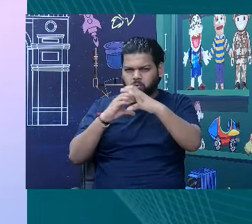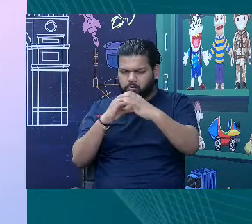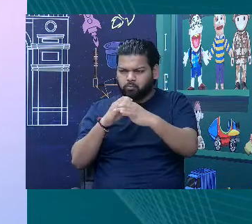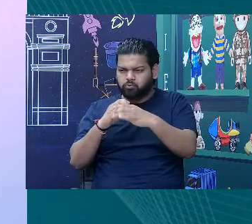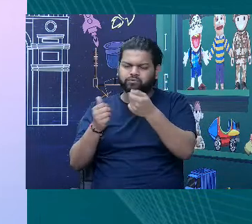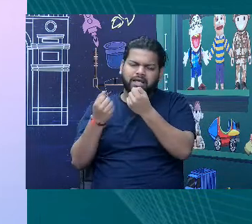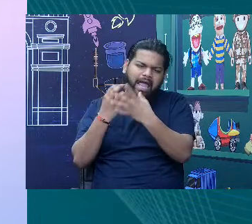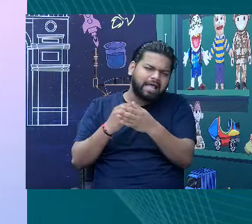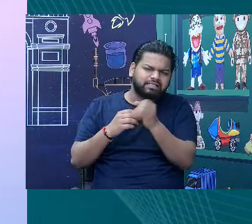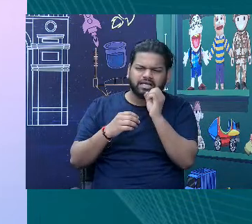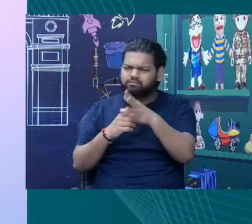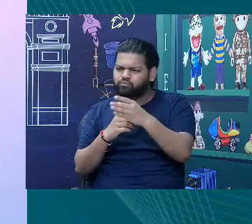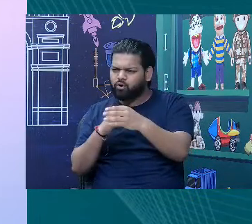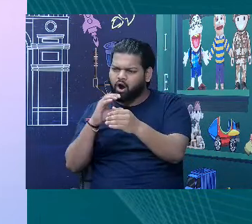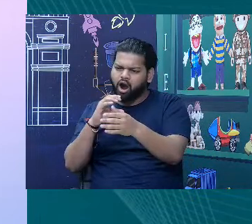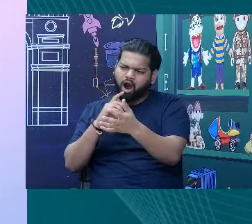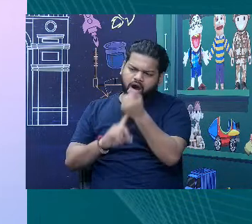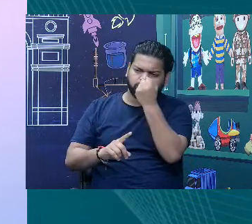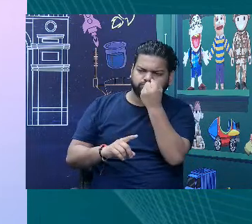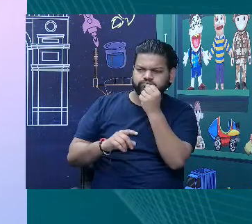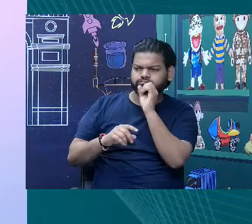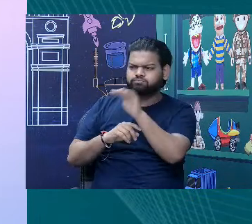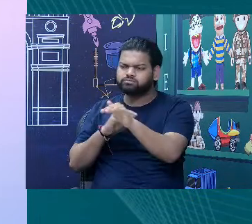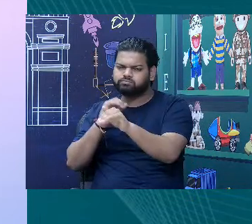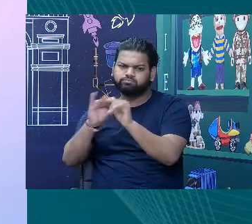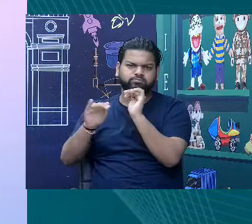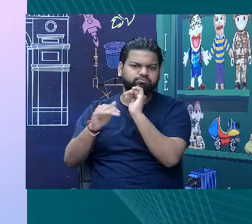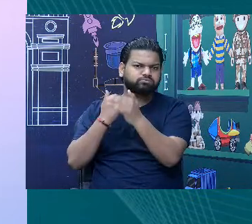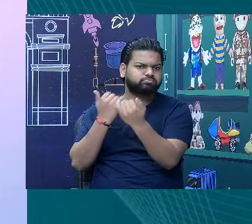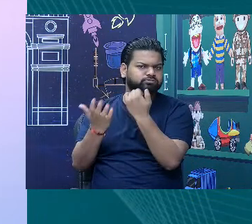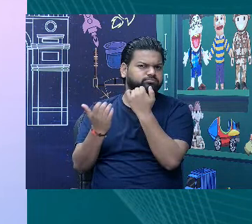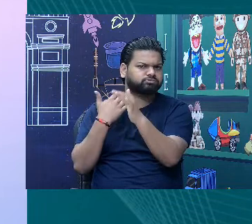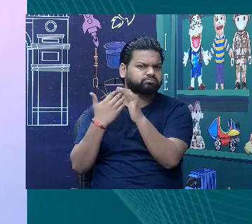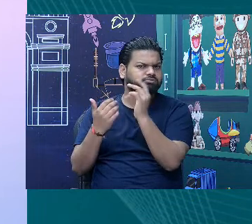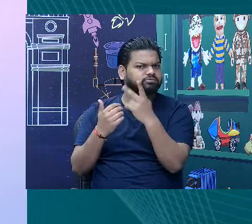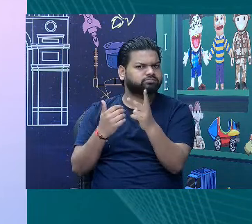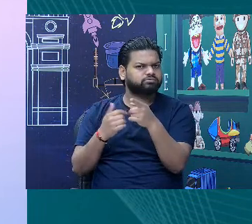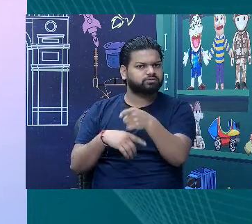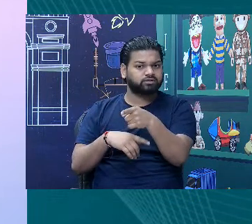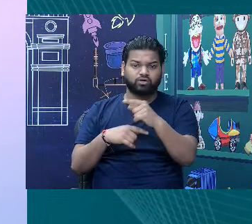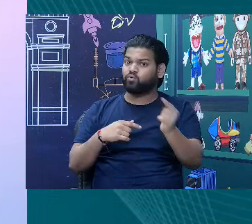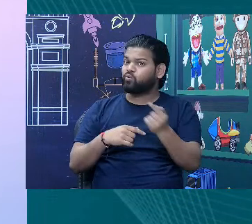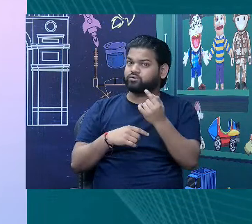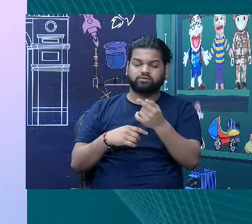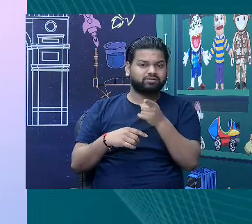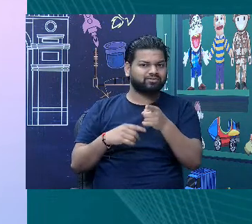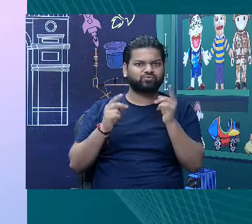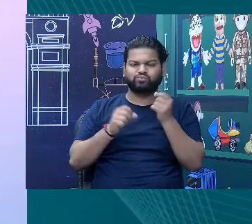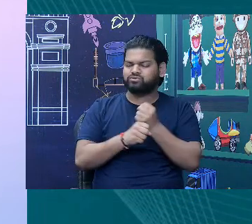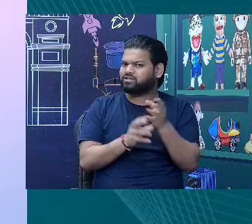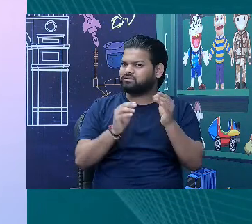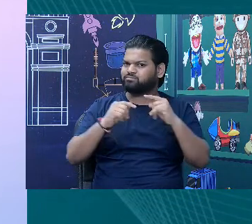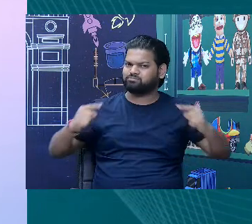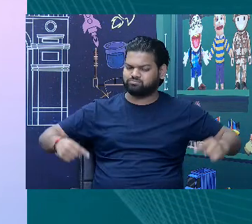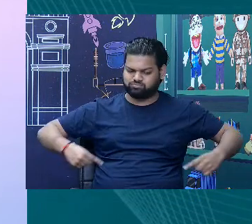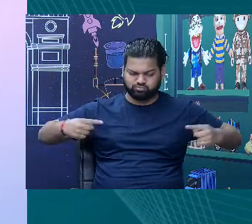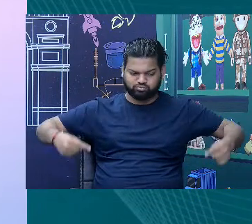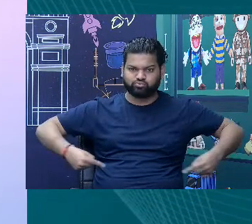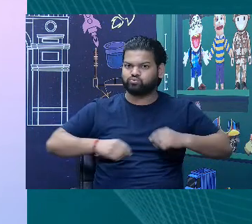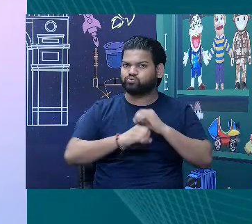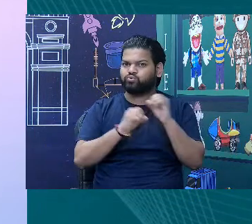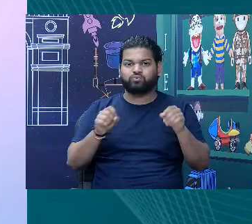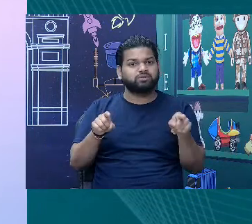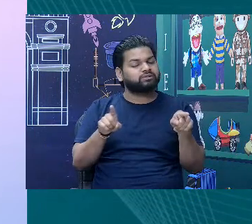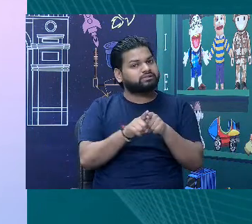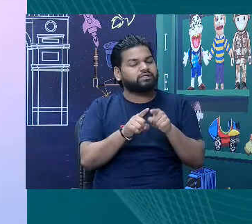bottom. So lots of things, you know, like I said, his wheelchair was not just a chair on wheels, but it was a very complicated computer